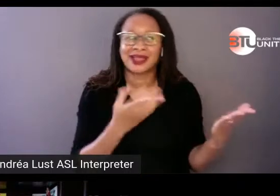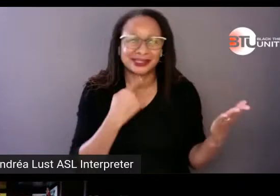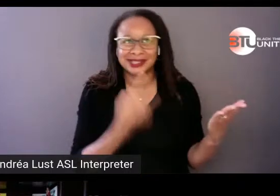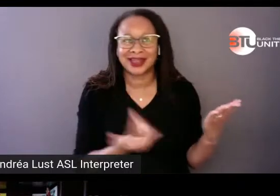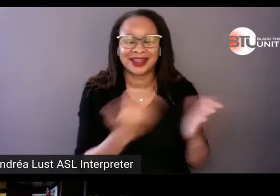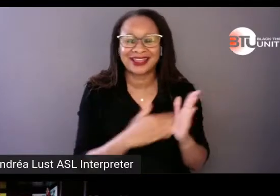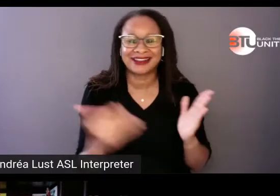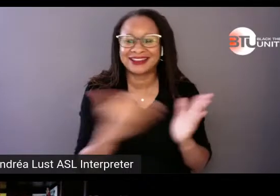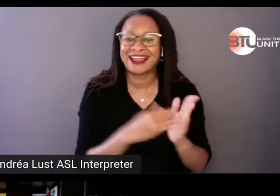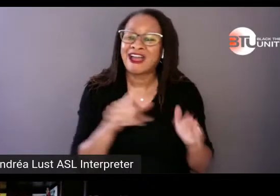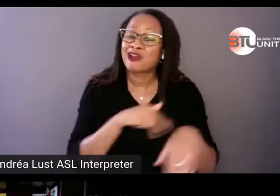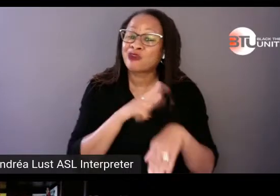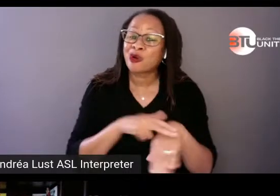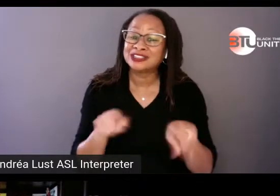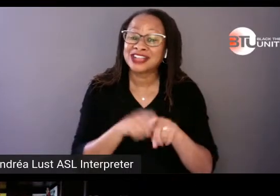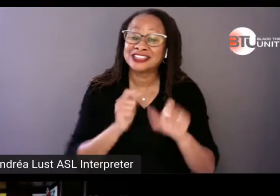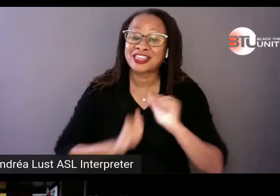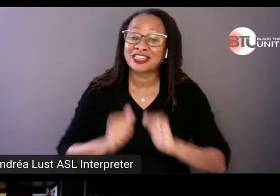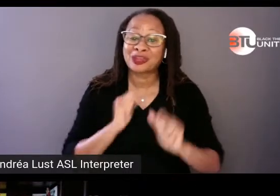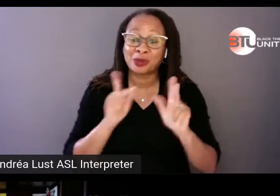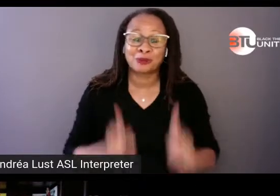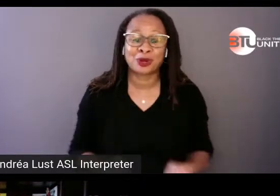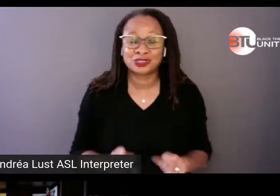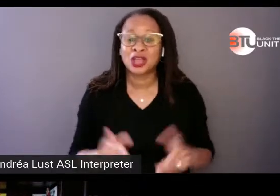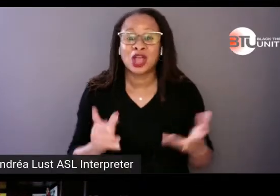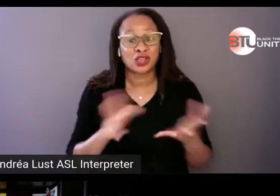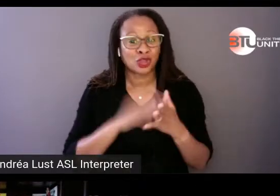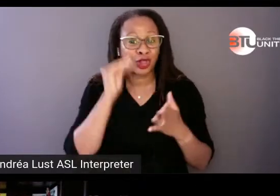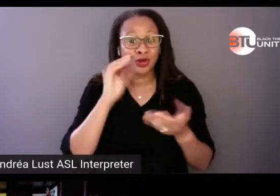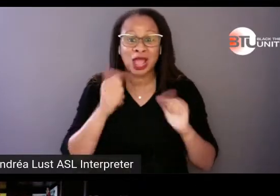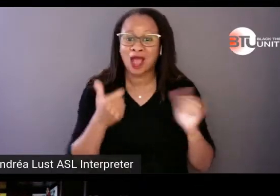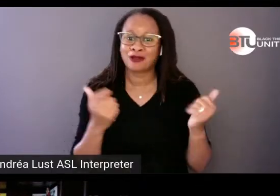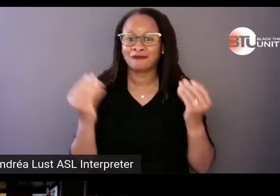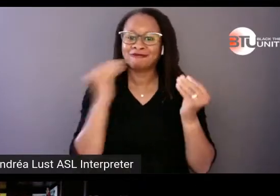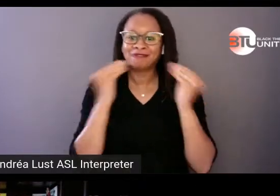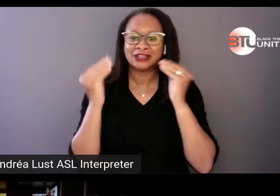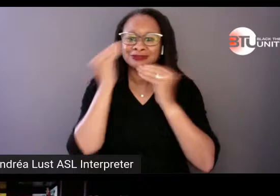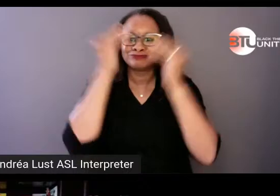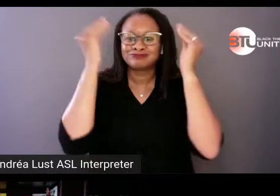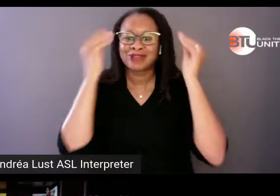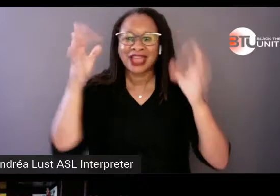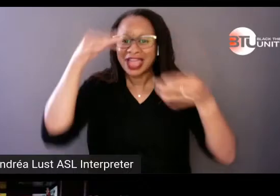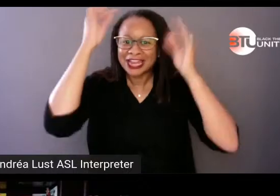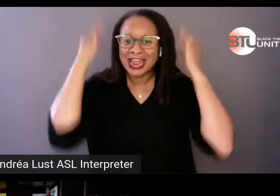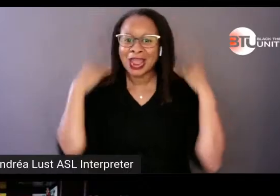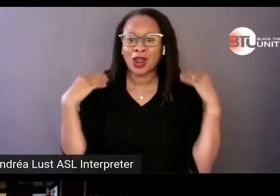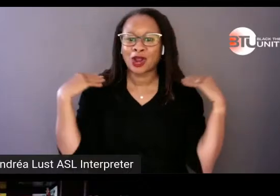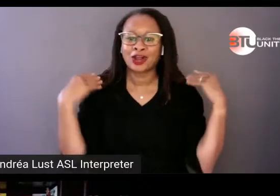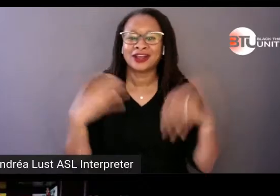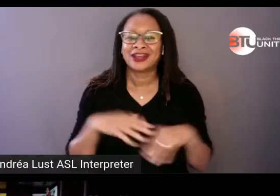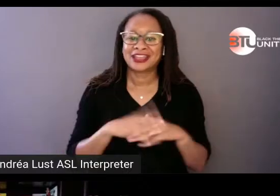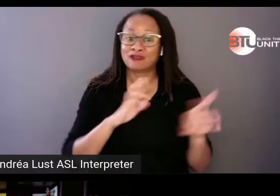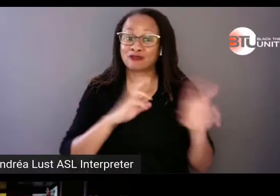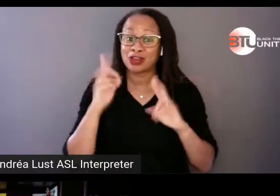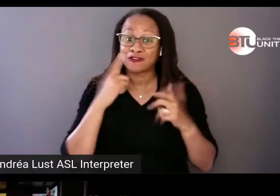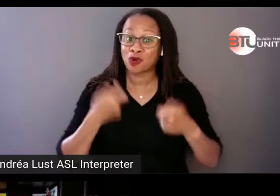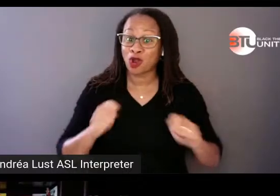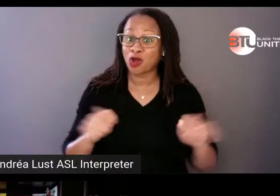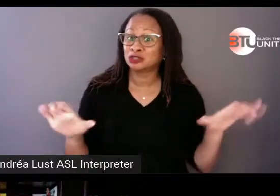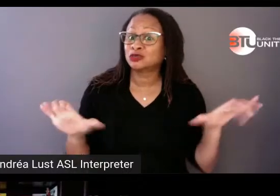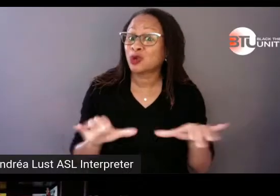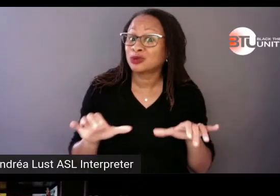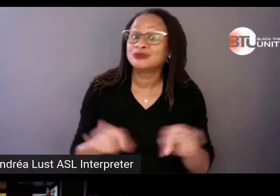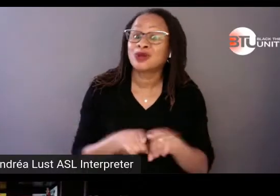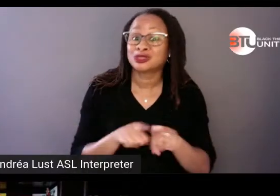of course, as a theater person, you learn how to put on your face and do your hair and get ready for those auditions, but also to do